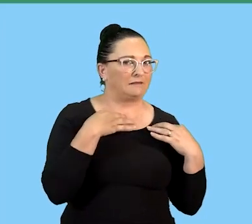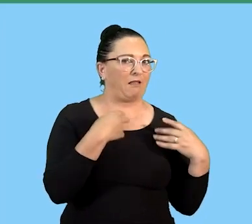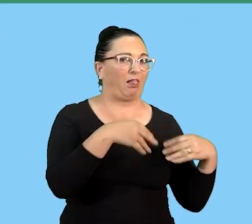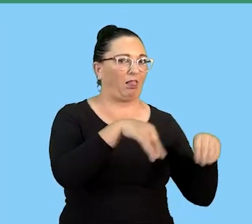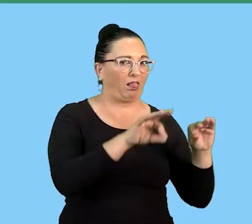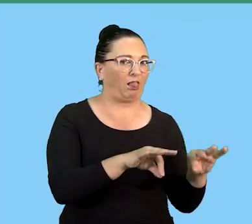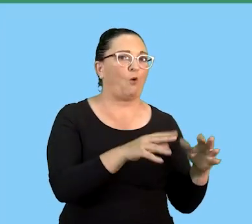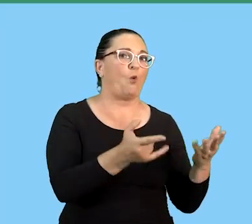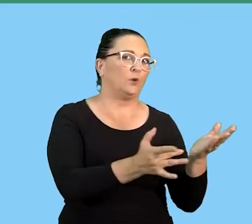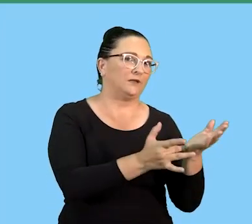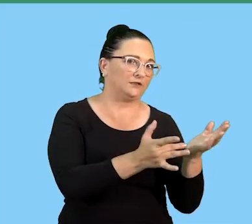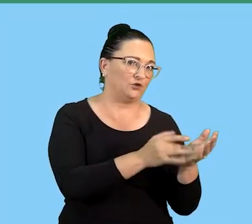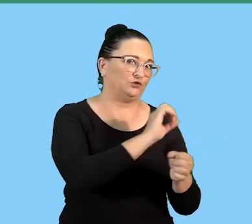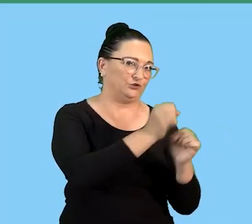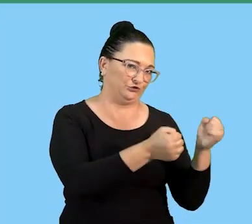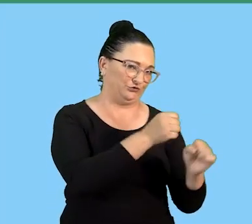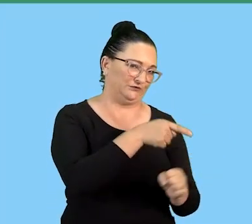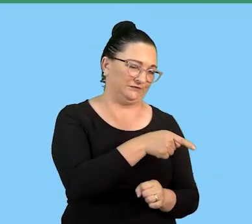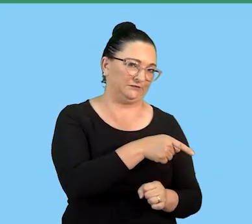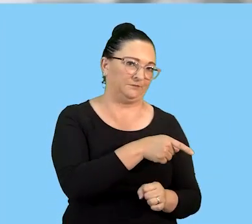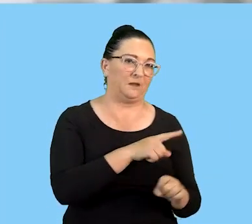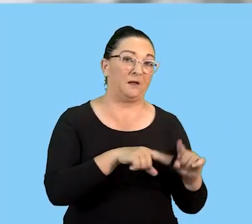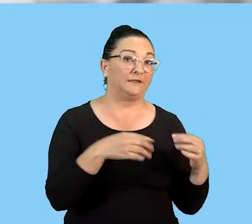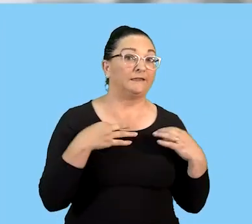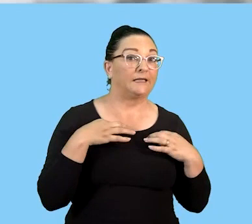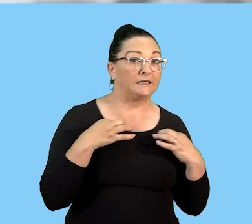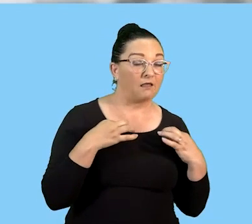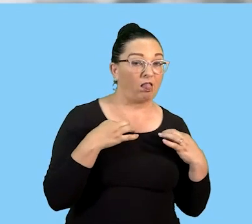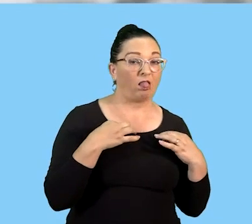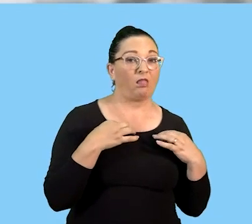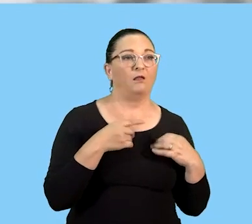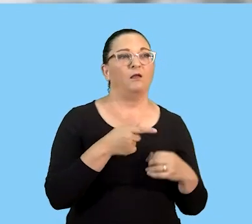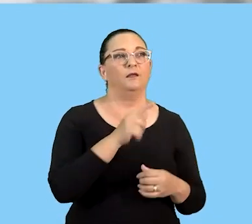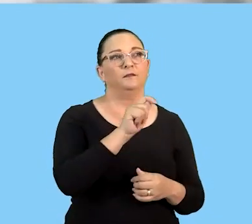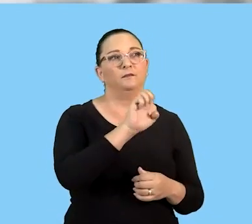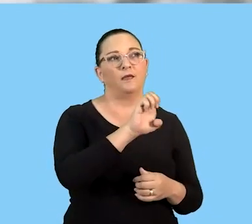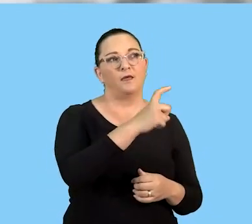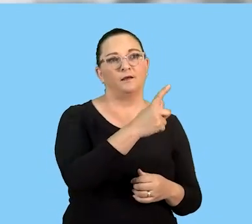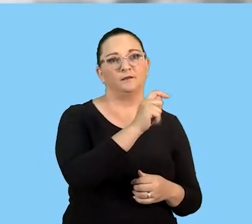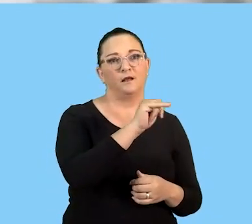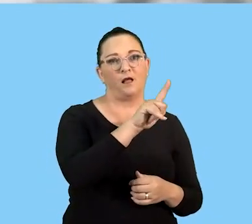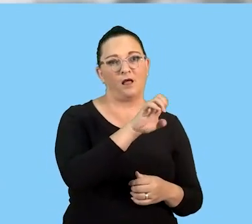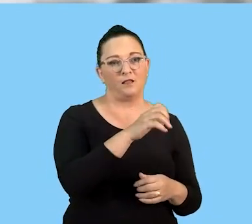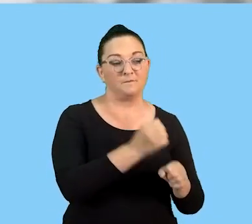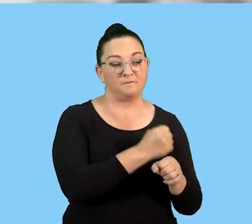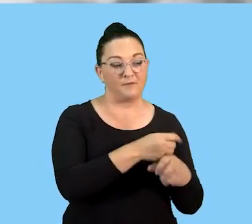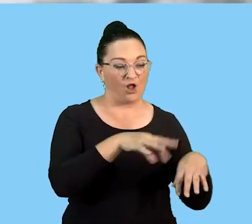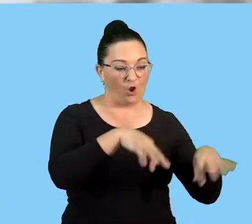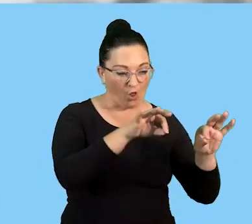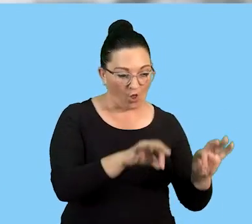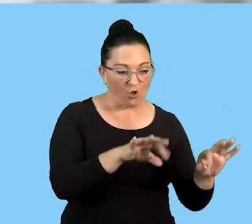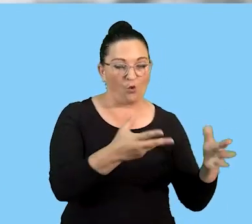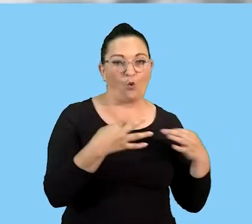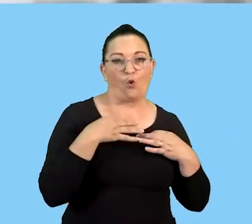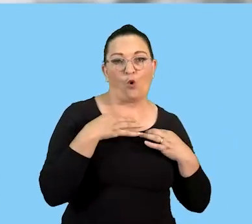technology industries. Now, if you remember correctly, textile industries are the ones that deal with making cloth or